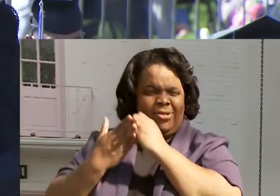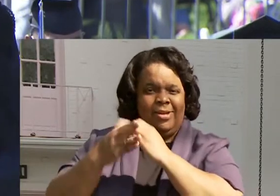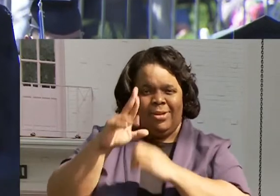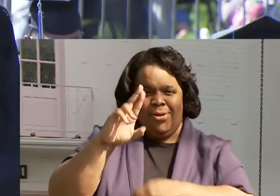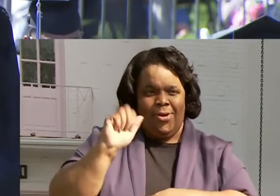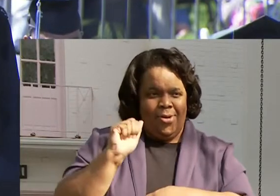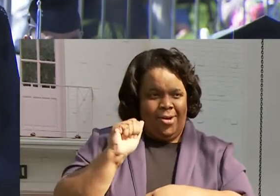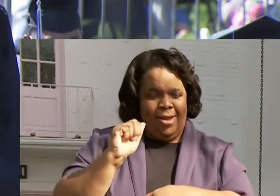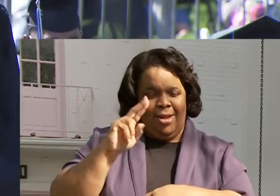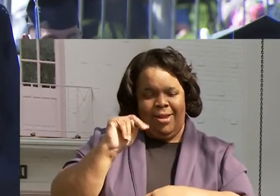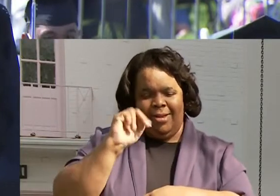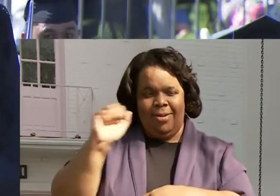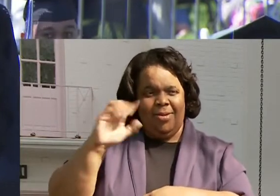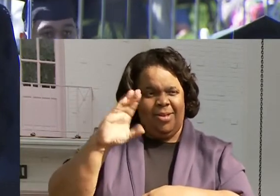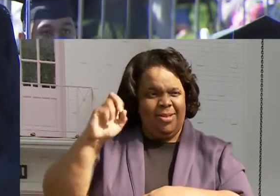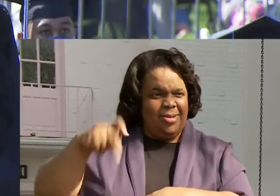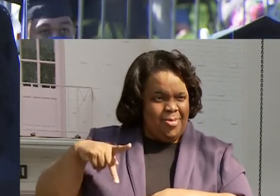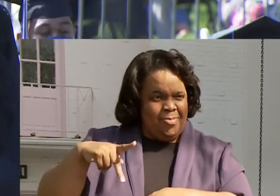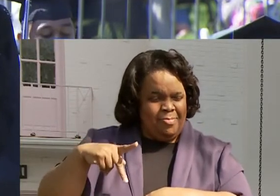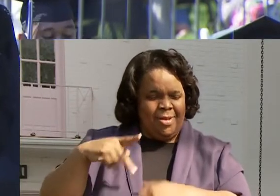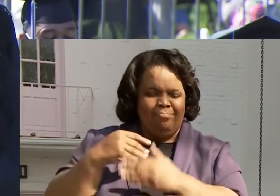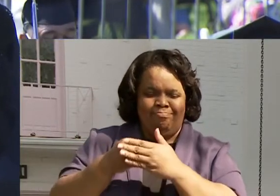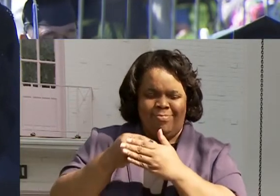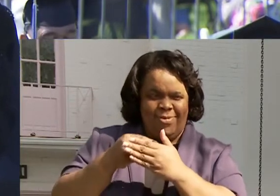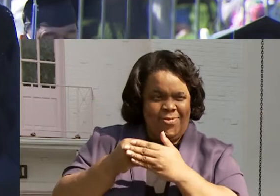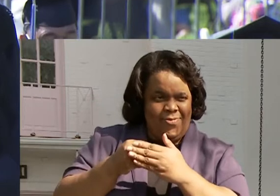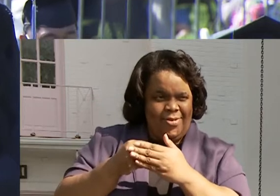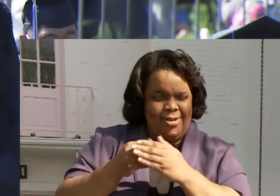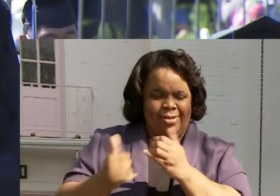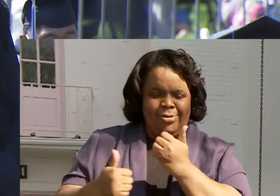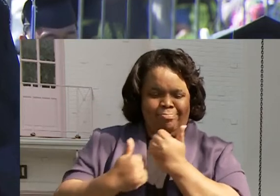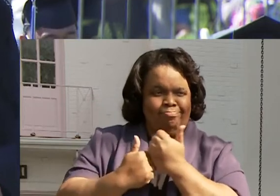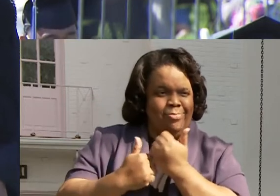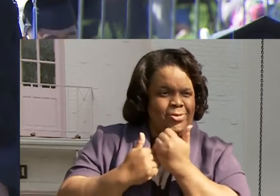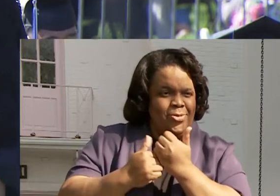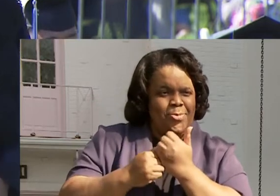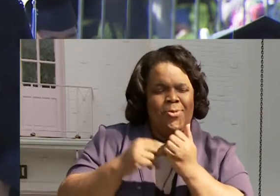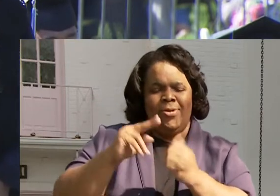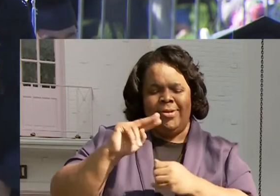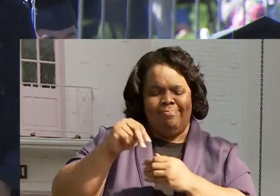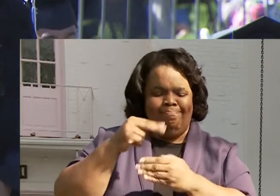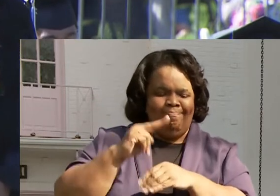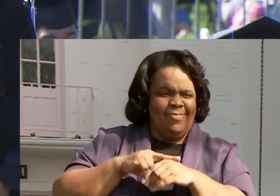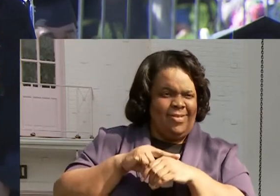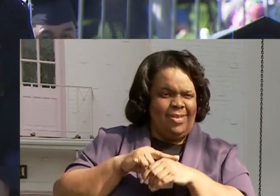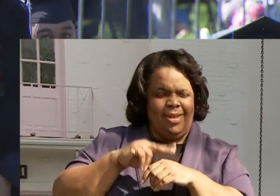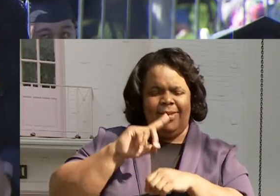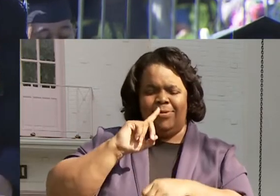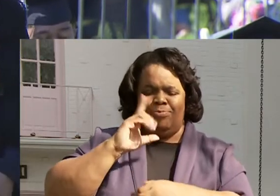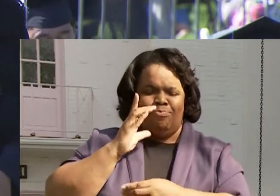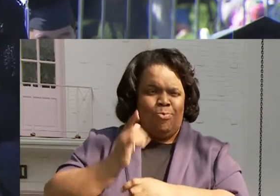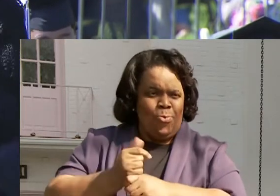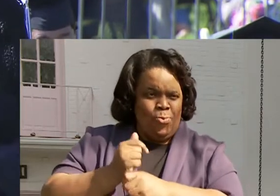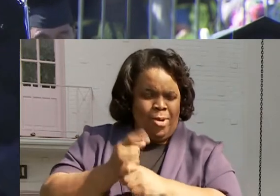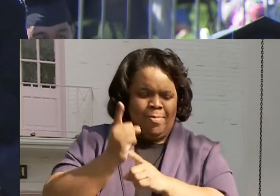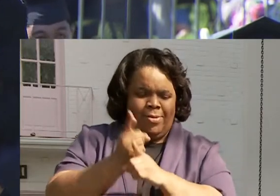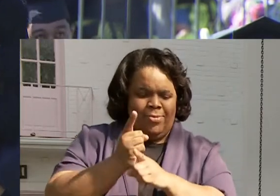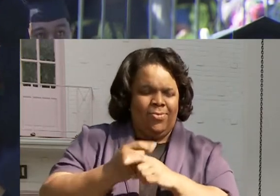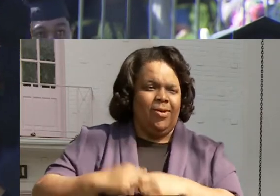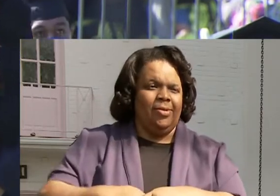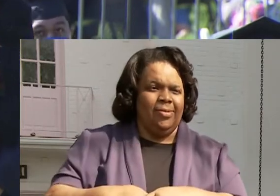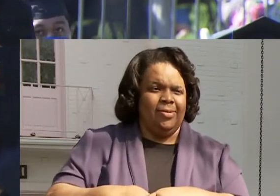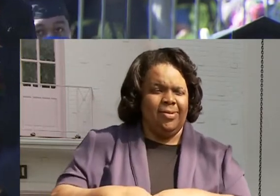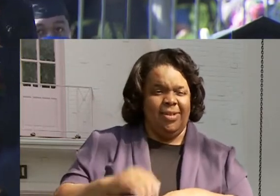NAACP Legal Defense Fund, HBCU ambassador, National Black Women's Reproductive Justice Rights Fellowship, 17